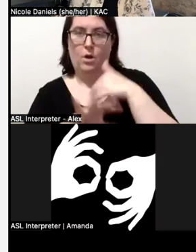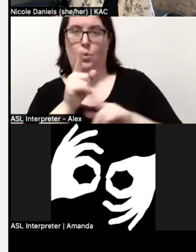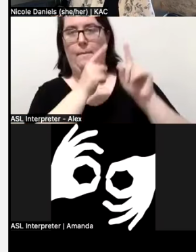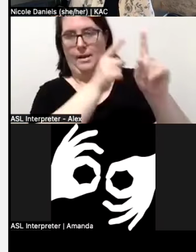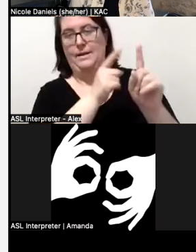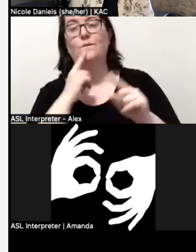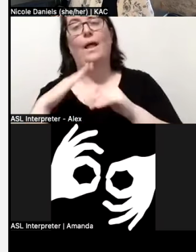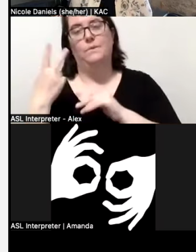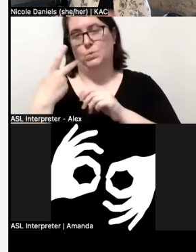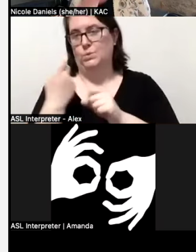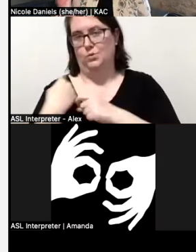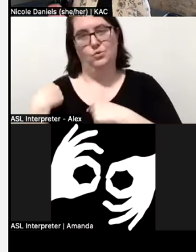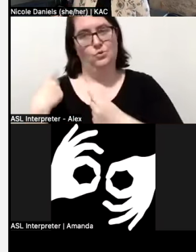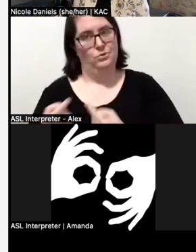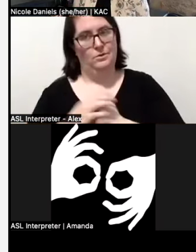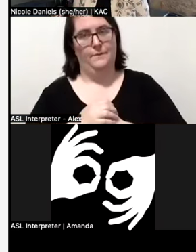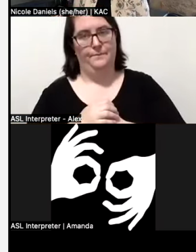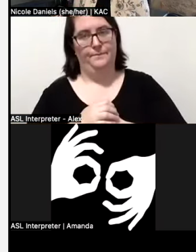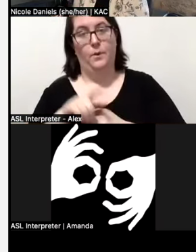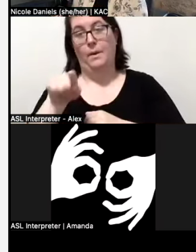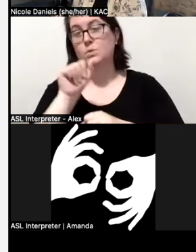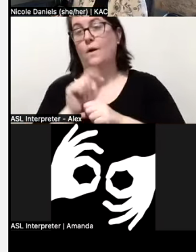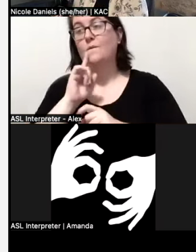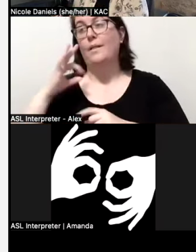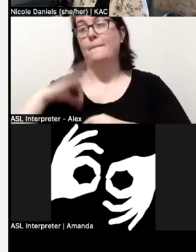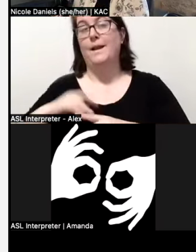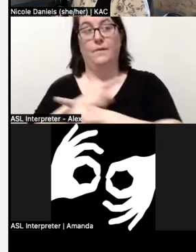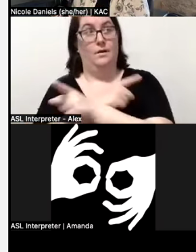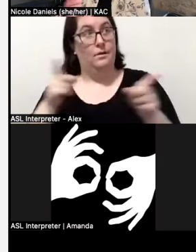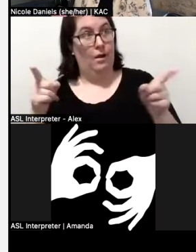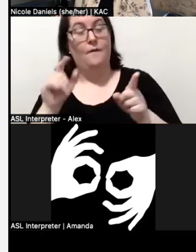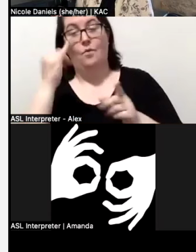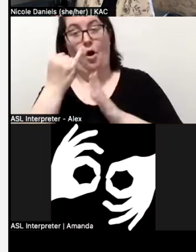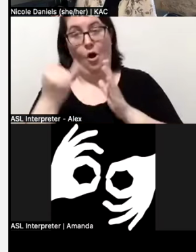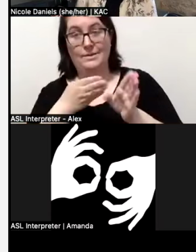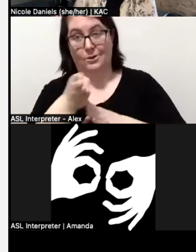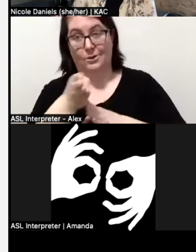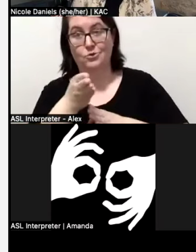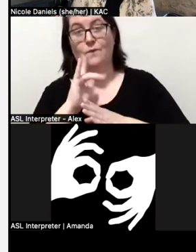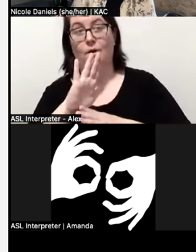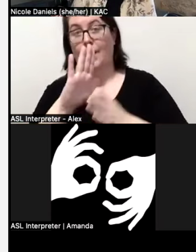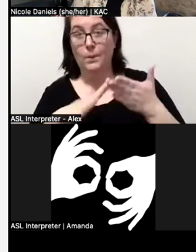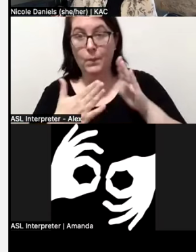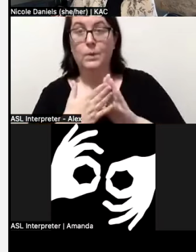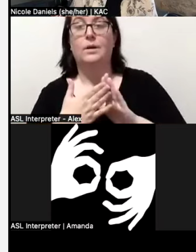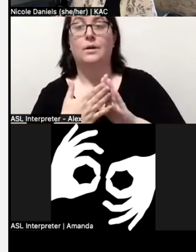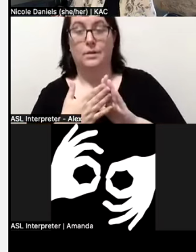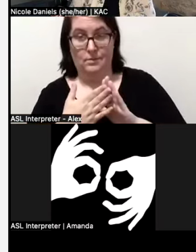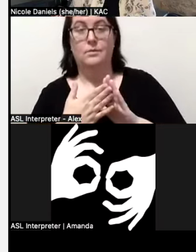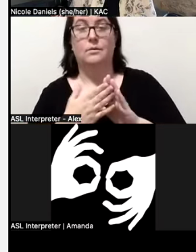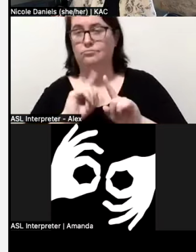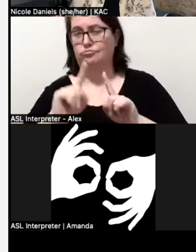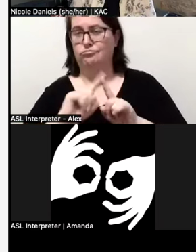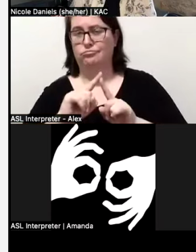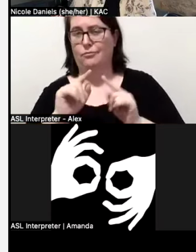2 years. You must work for the benefit of the Kingston arts sector, including its communities, audiences, and art forms.